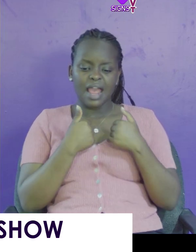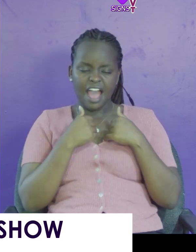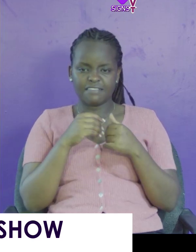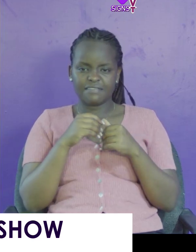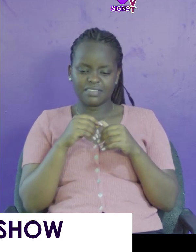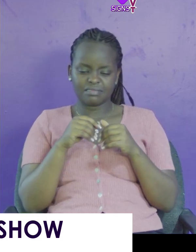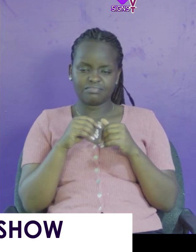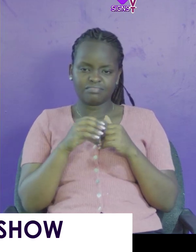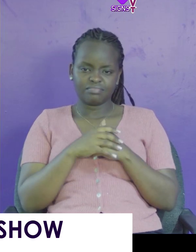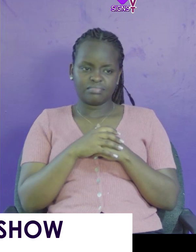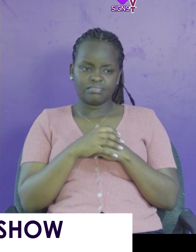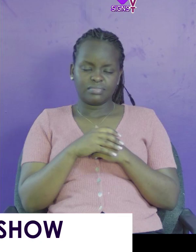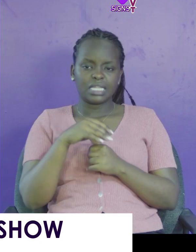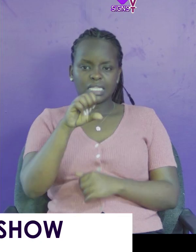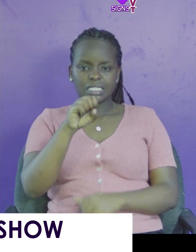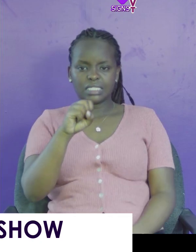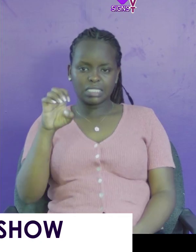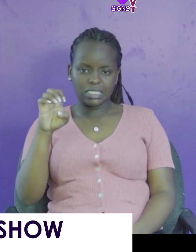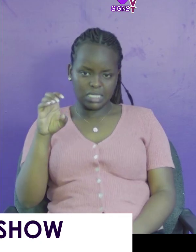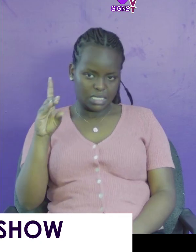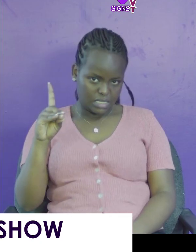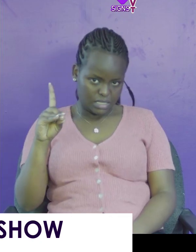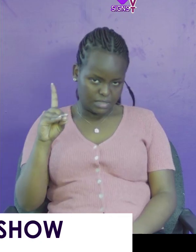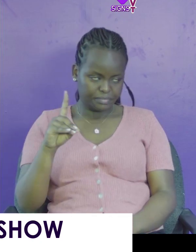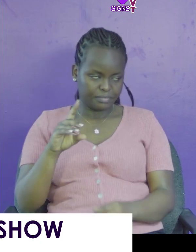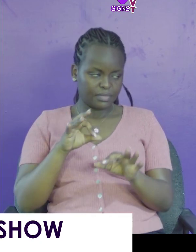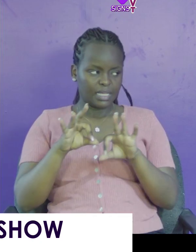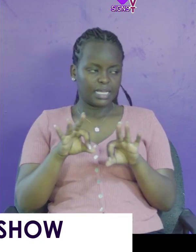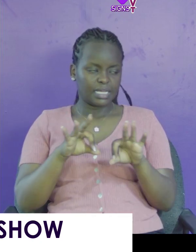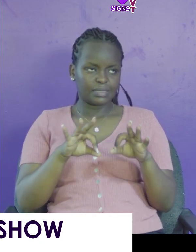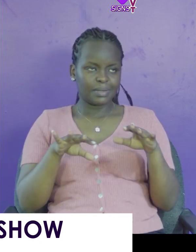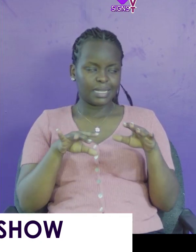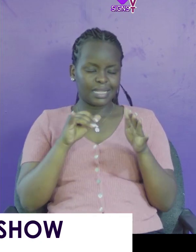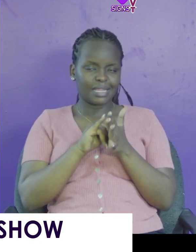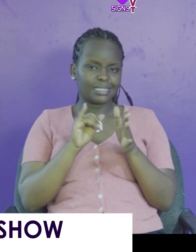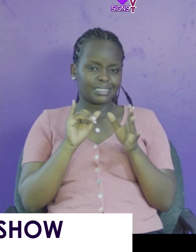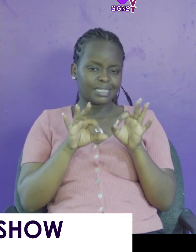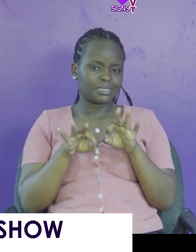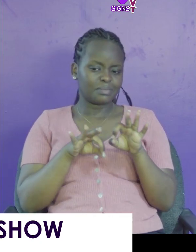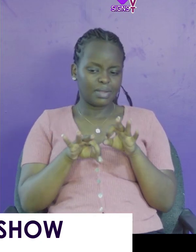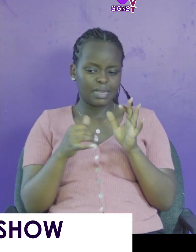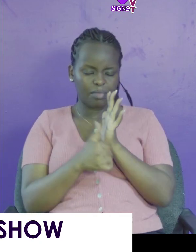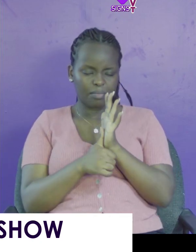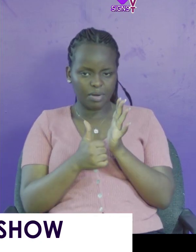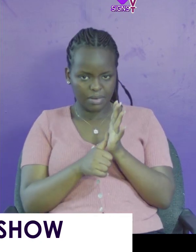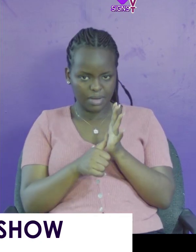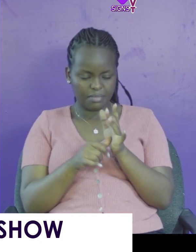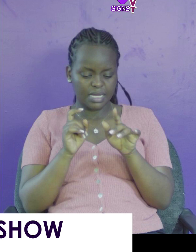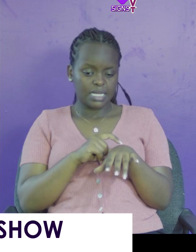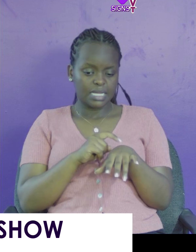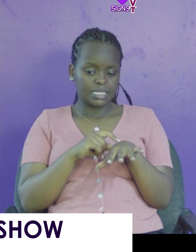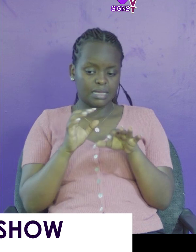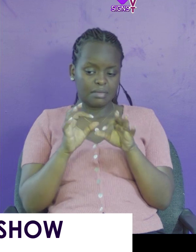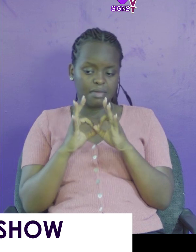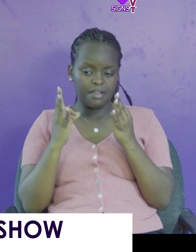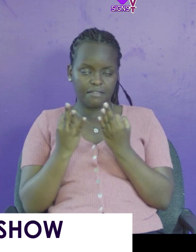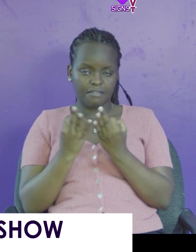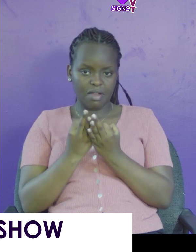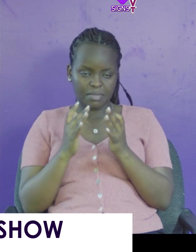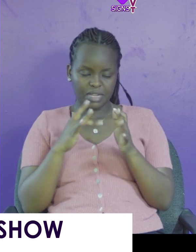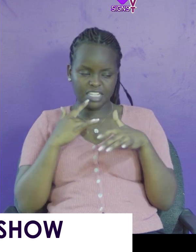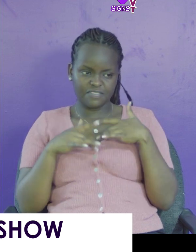course, yes, you're very right. Does that explain some kind of crisis when a family